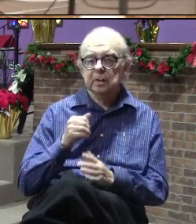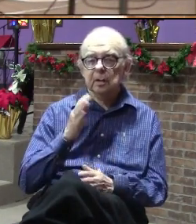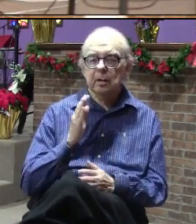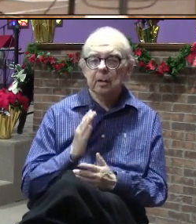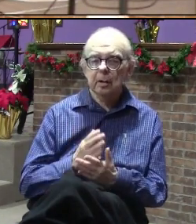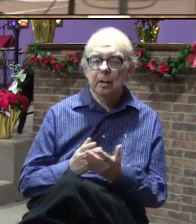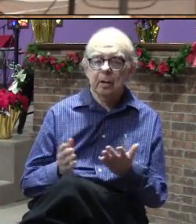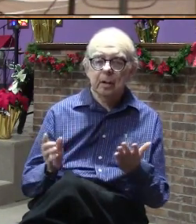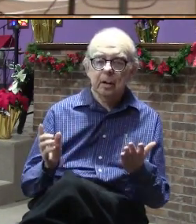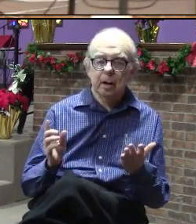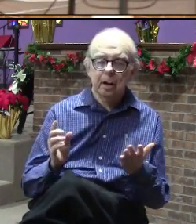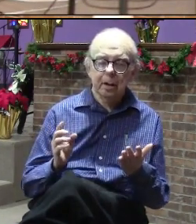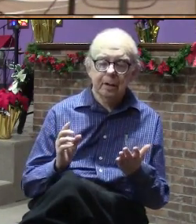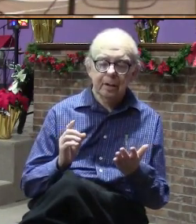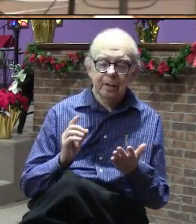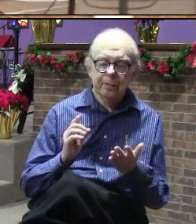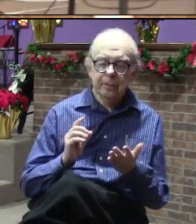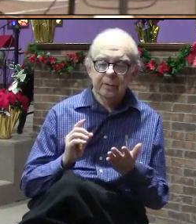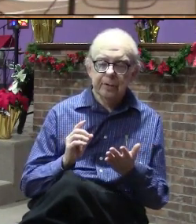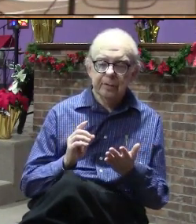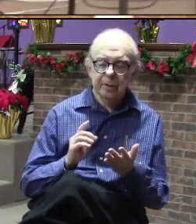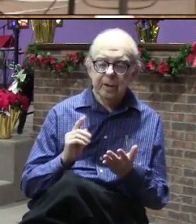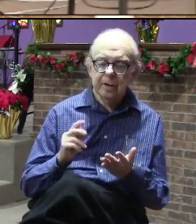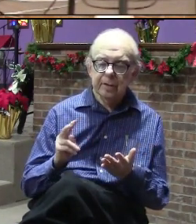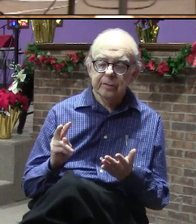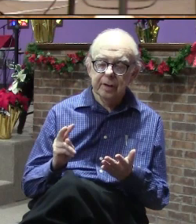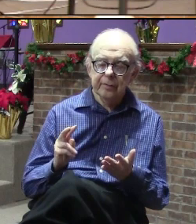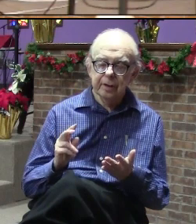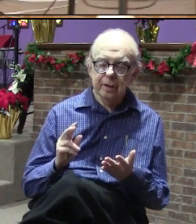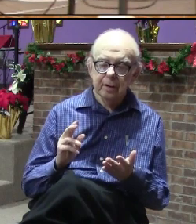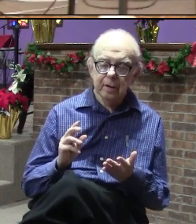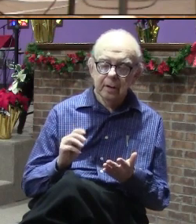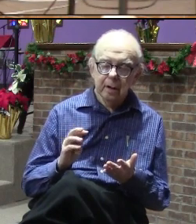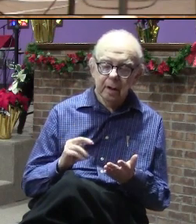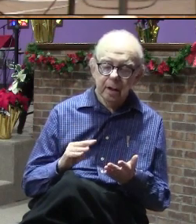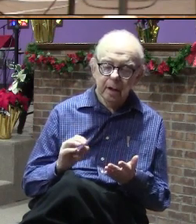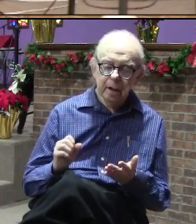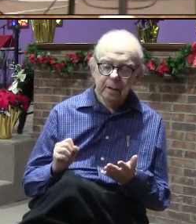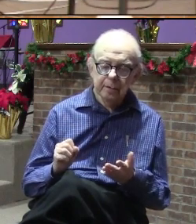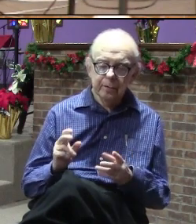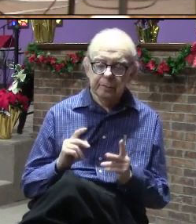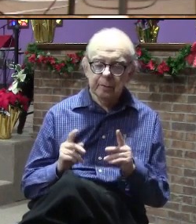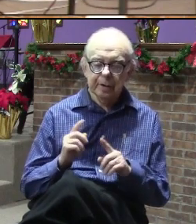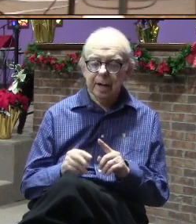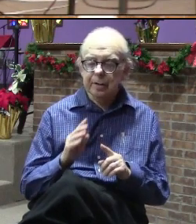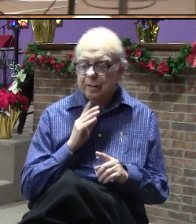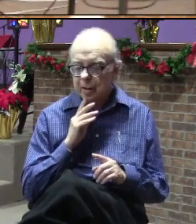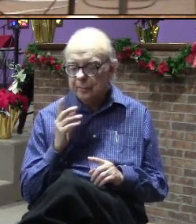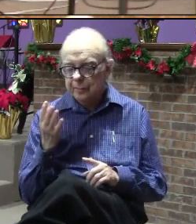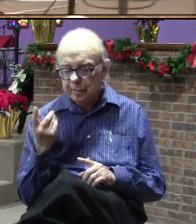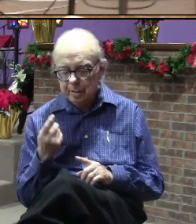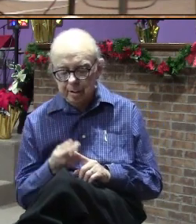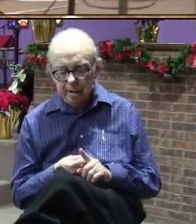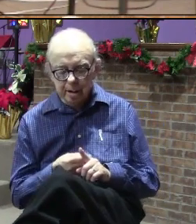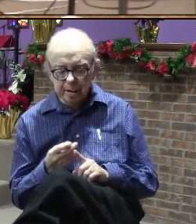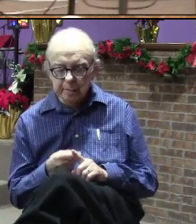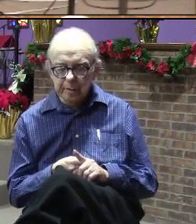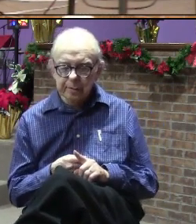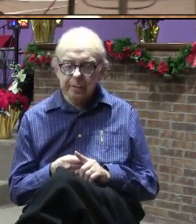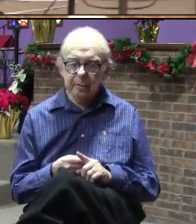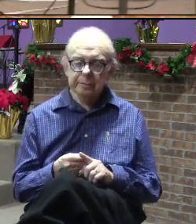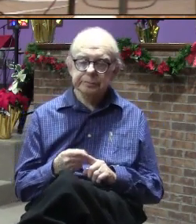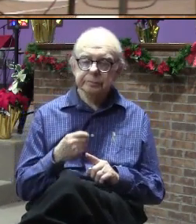these newscasters would go, could not speak for 9 months. That would be awesome. But can I tell